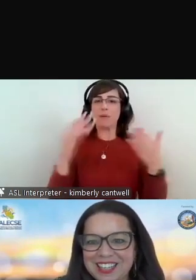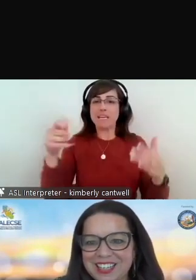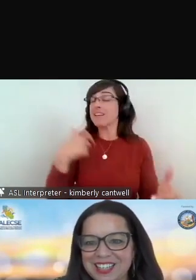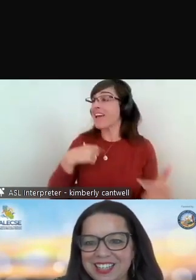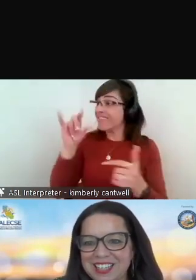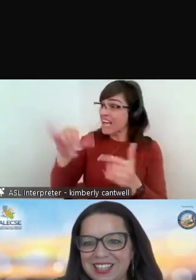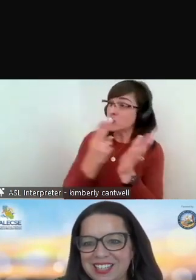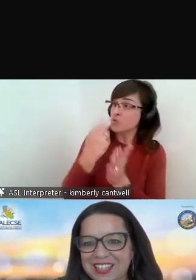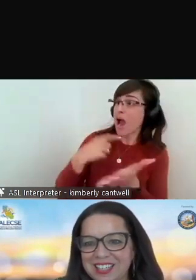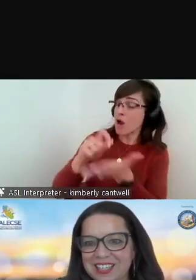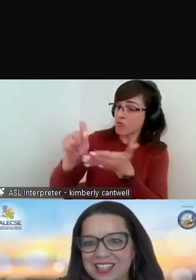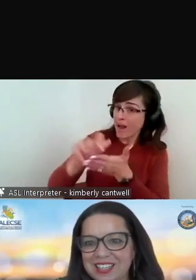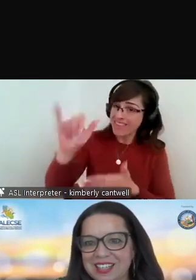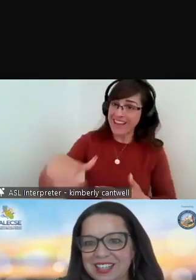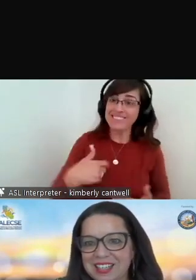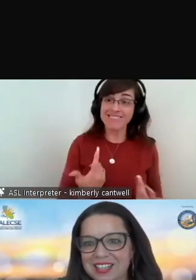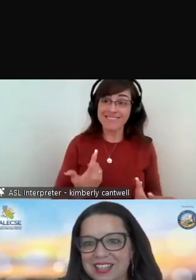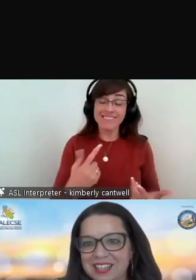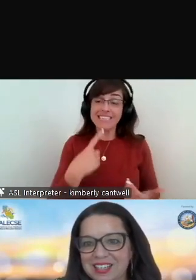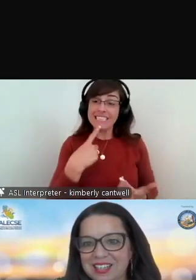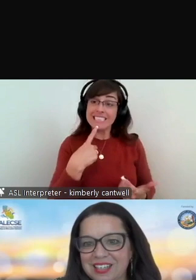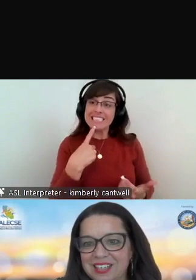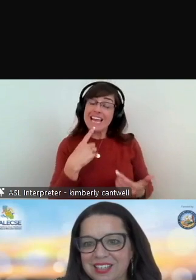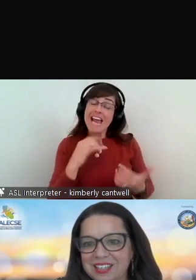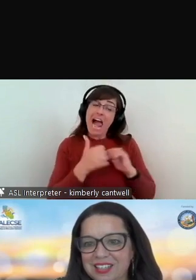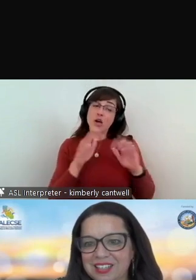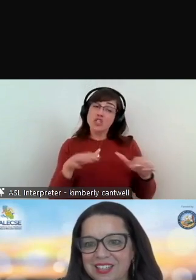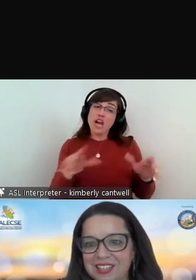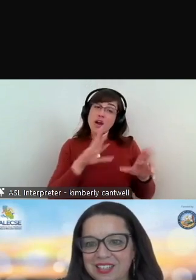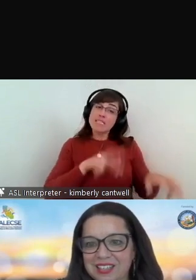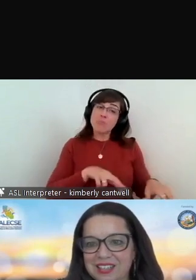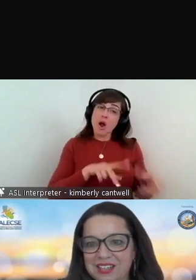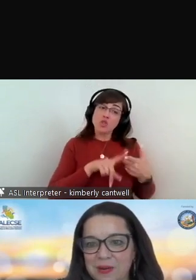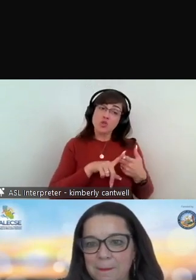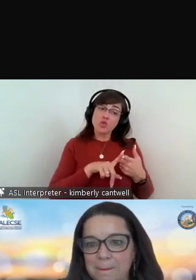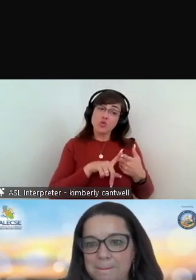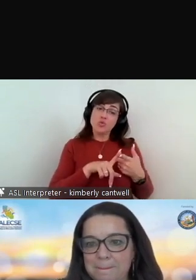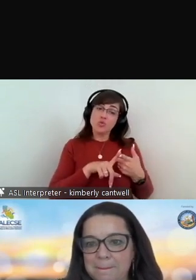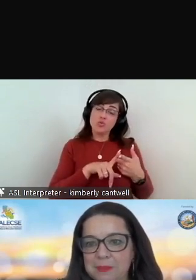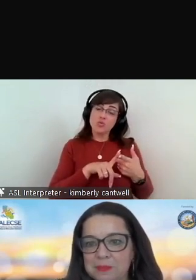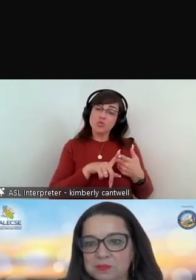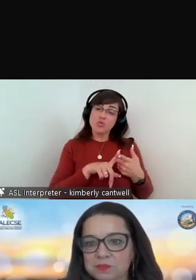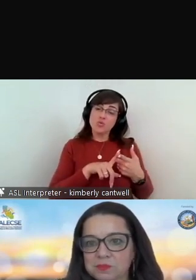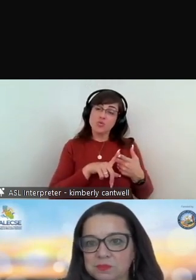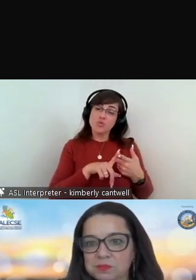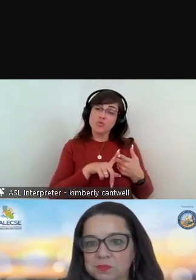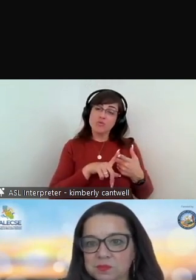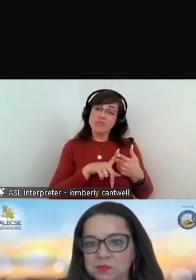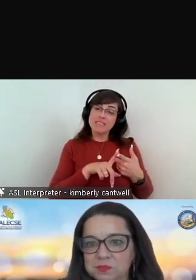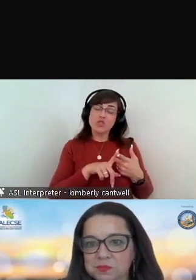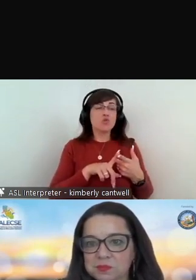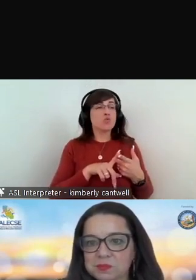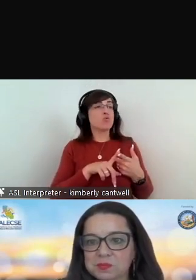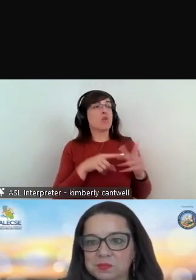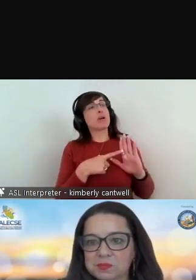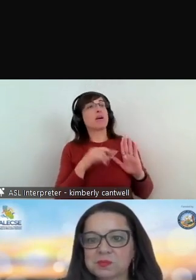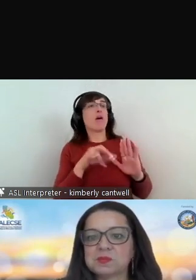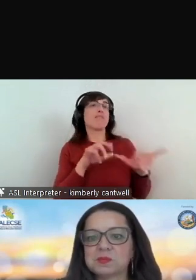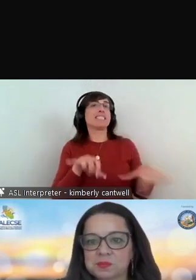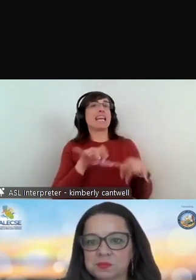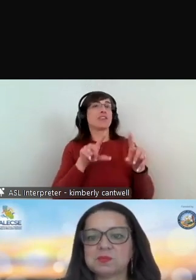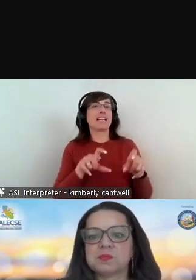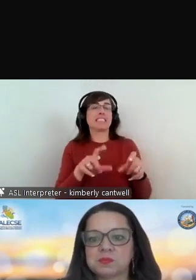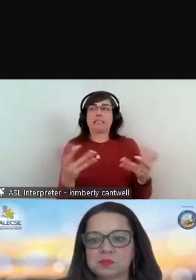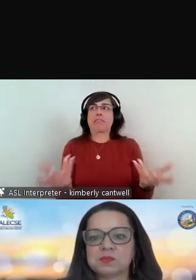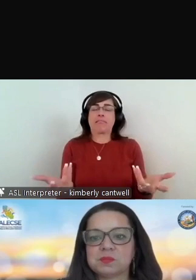write that up, right? I say, how did the child respond to the presentation of the standardized